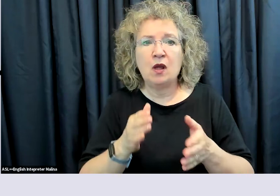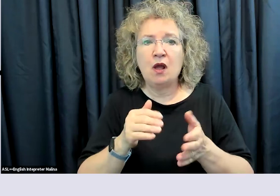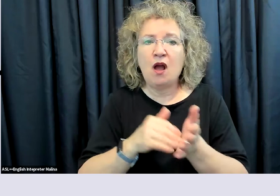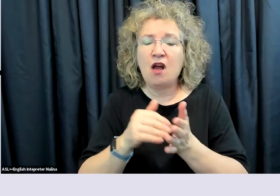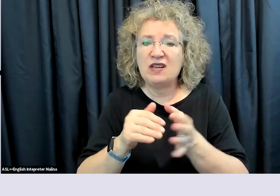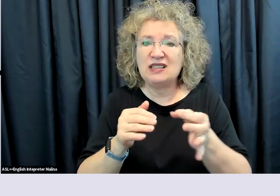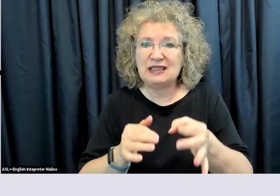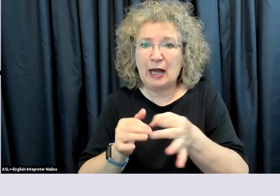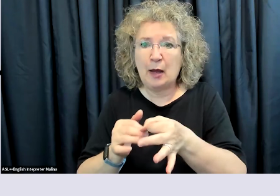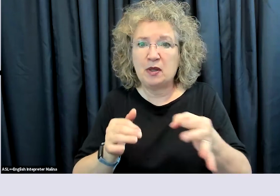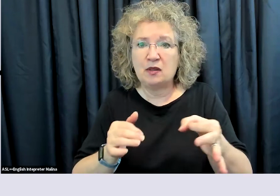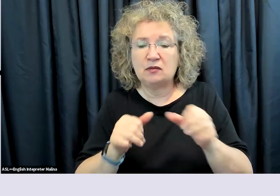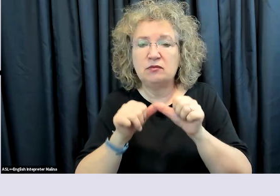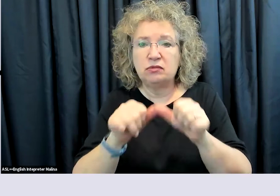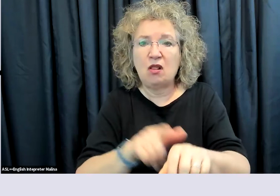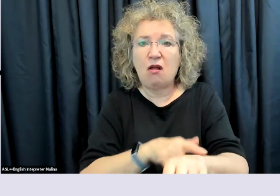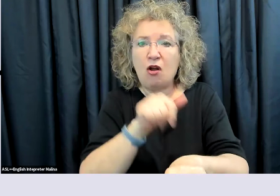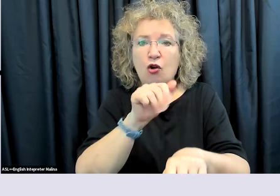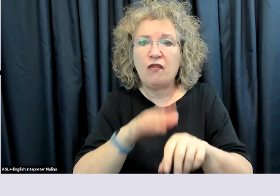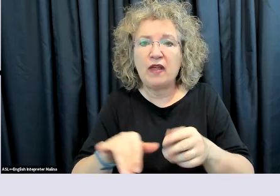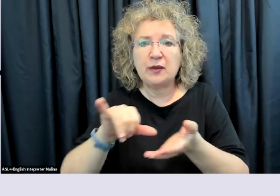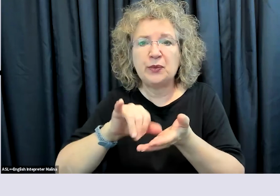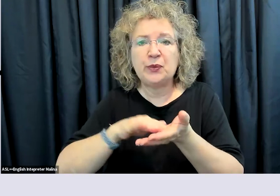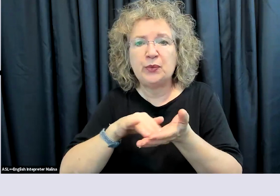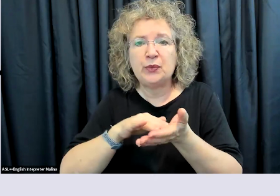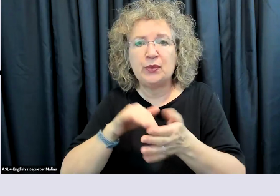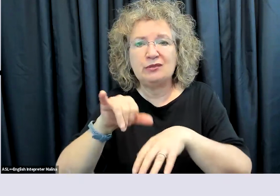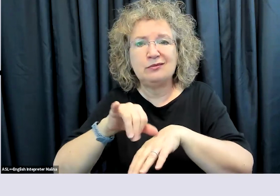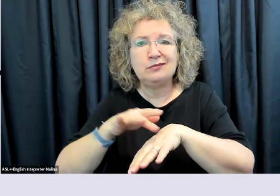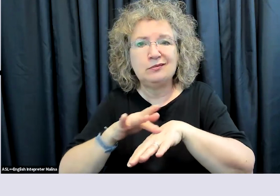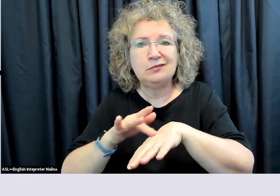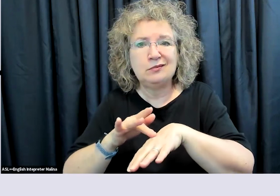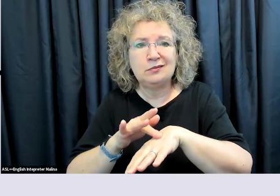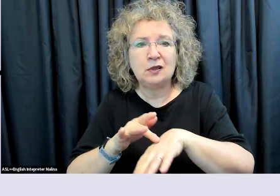after expiration generally include insulin,